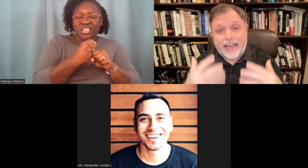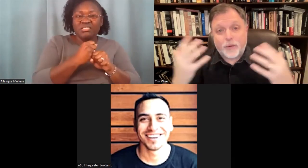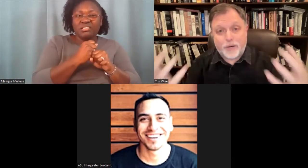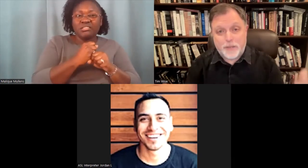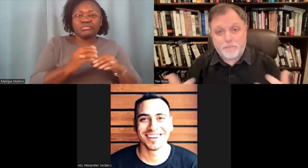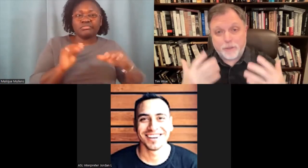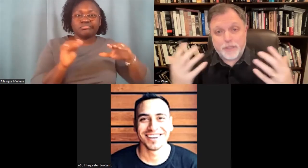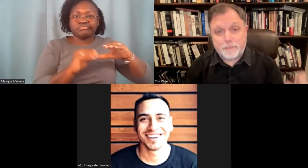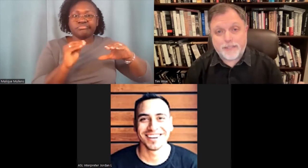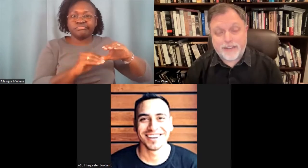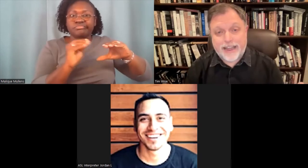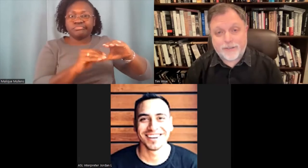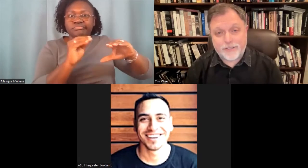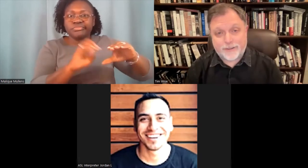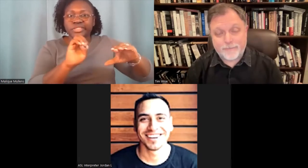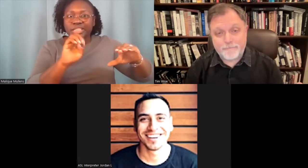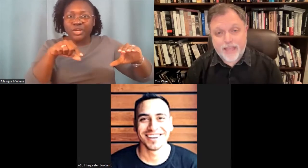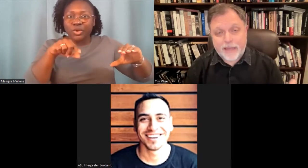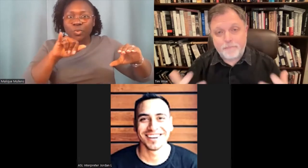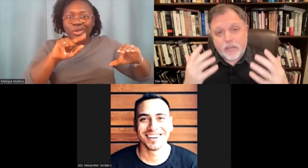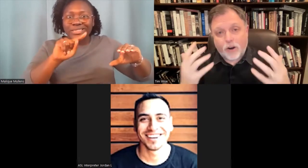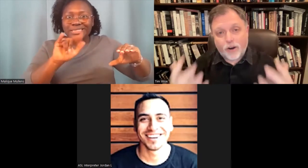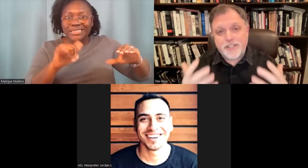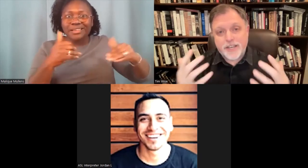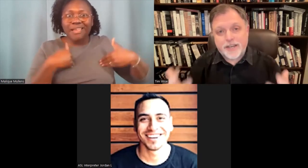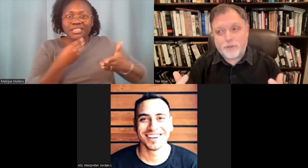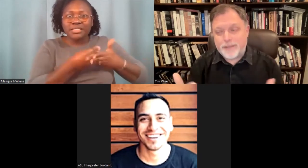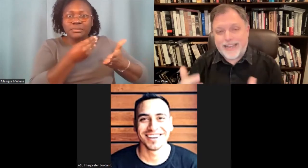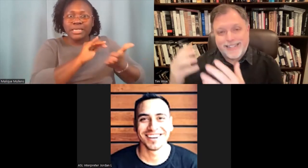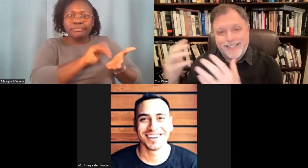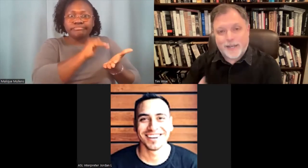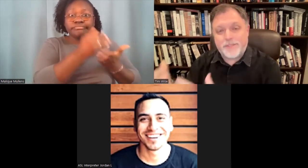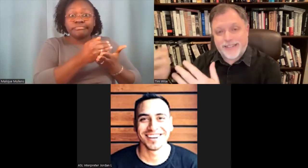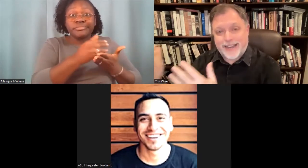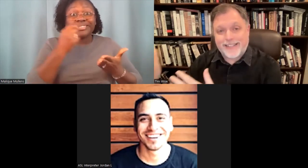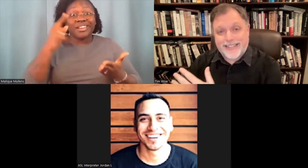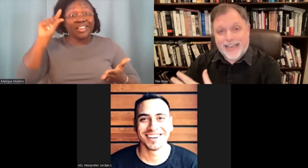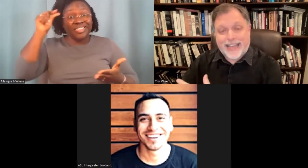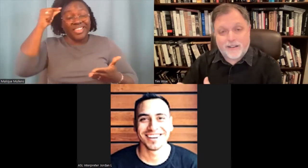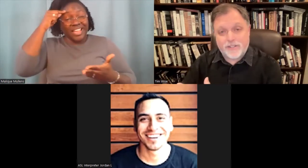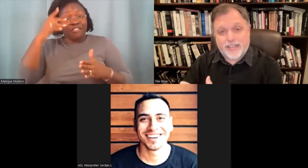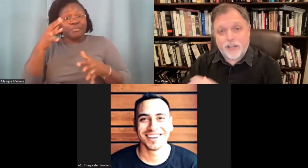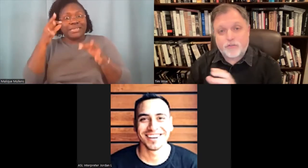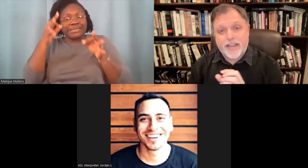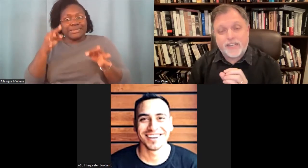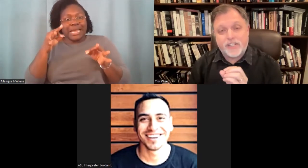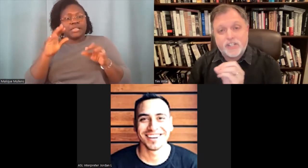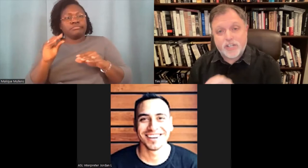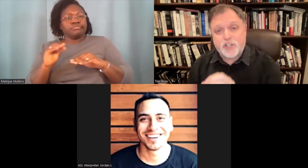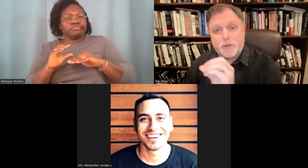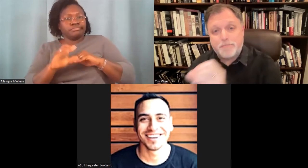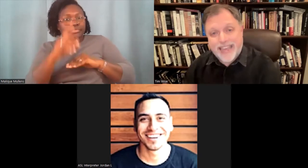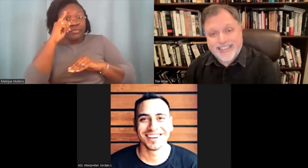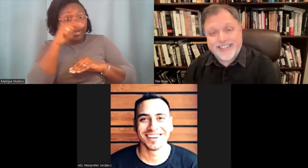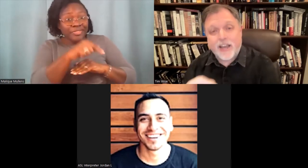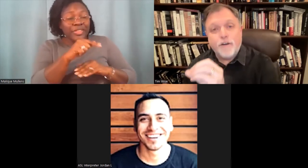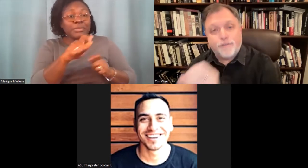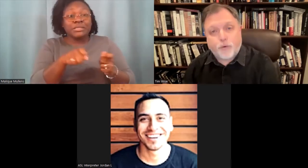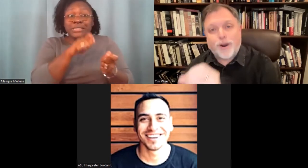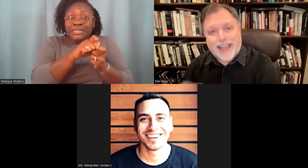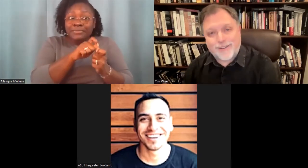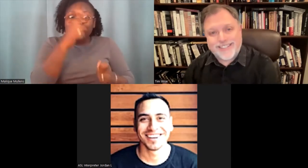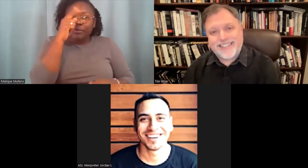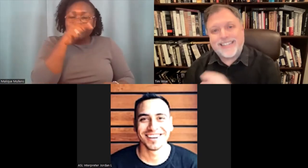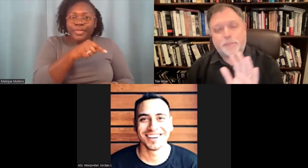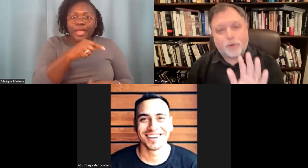of equity built up in their housing. And because the government had subsidized that housing, it created such demand